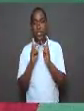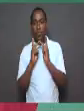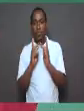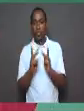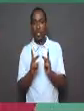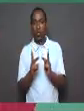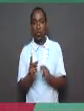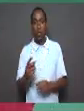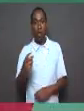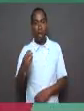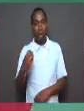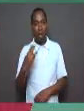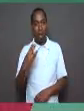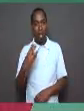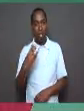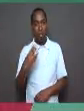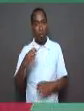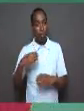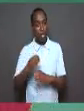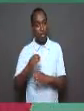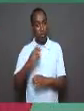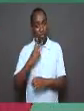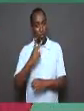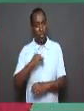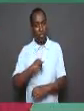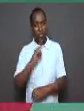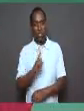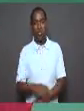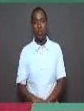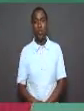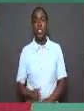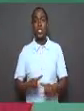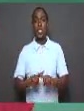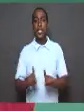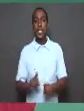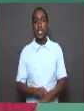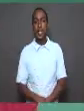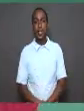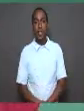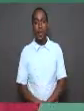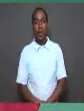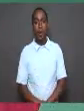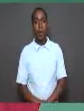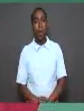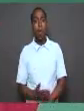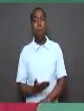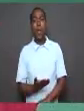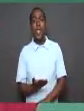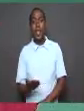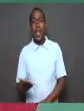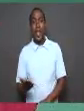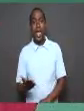under a light microscope. However, the materials and